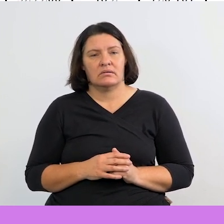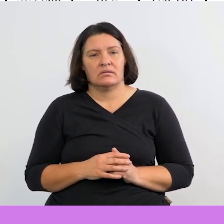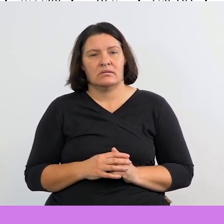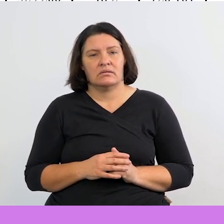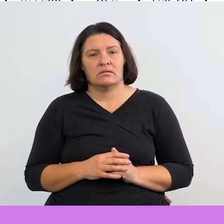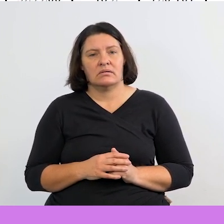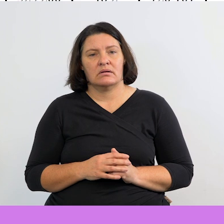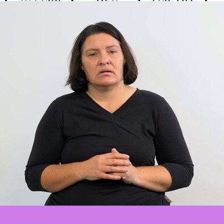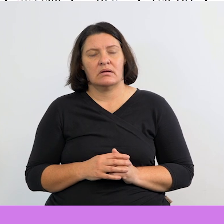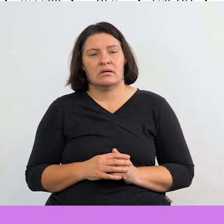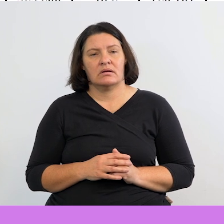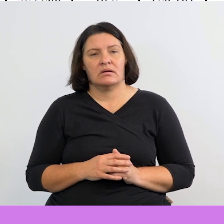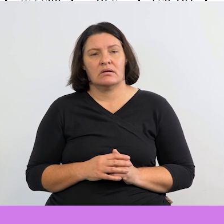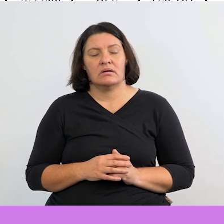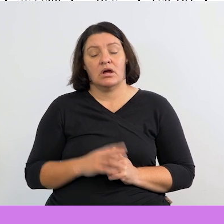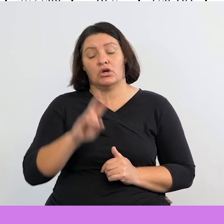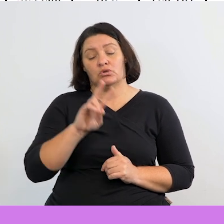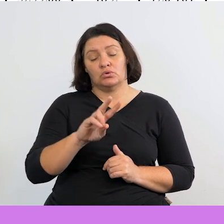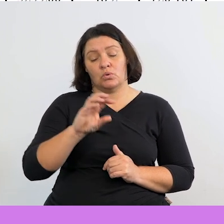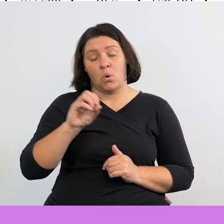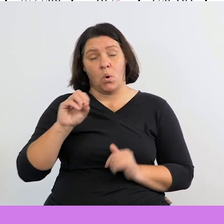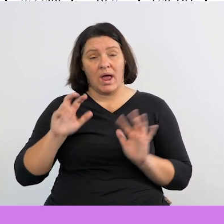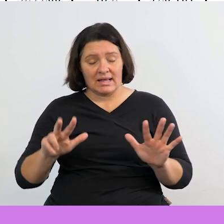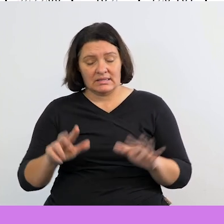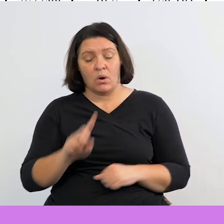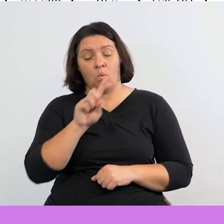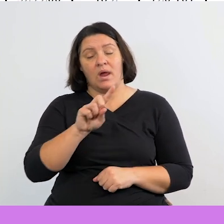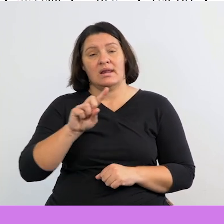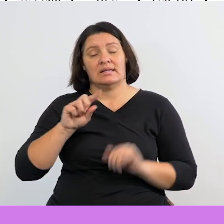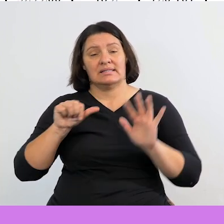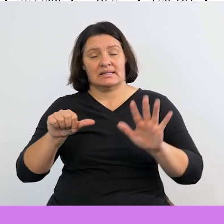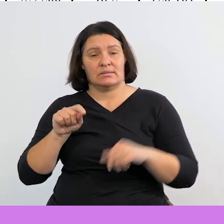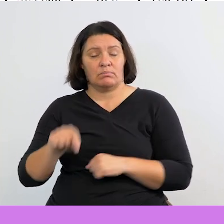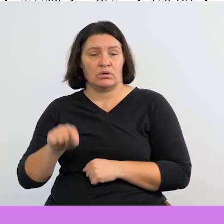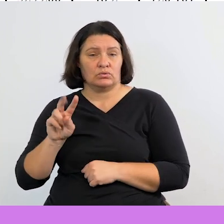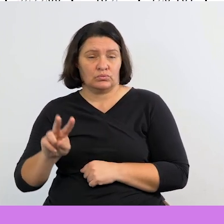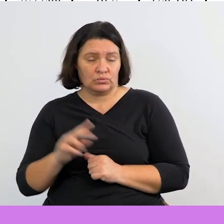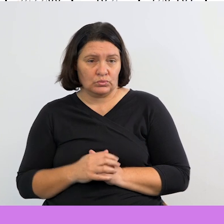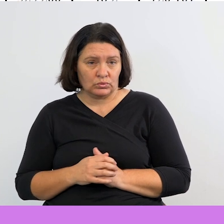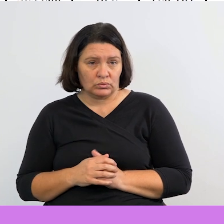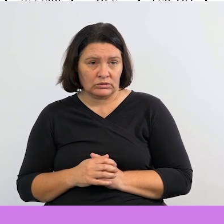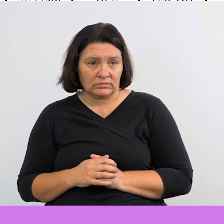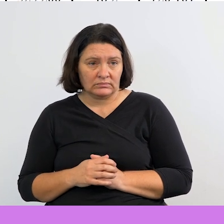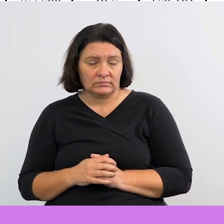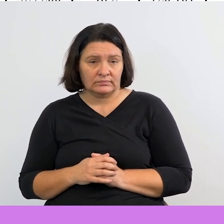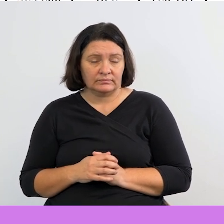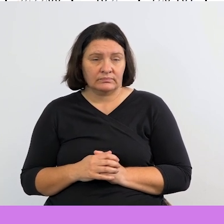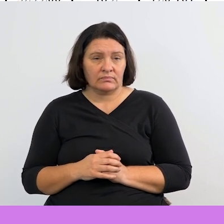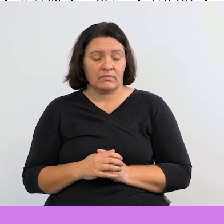actually, that one there. And then 2008, it was 16.2. So there is 16, we agree.